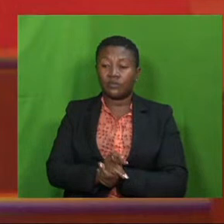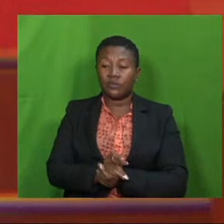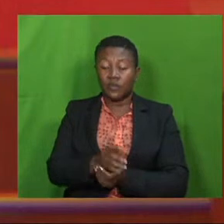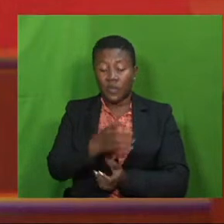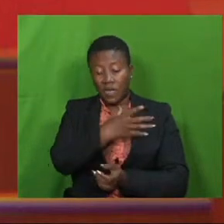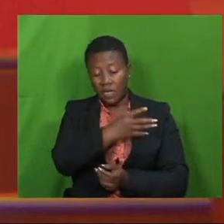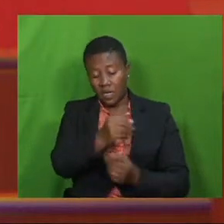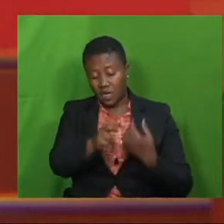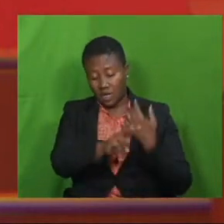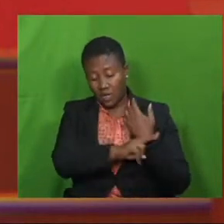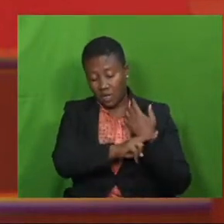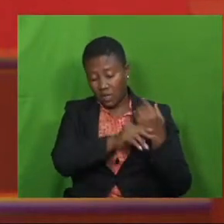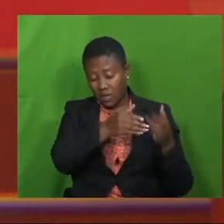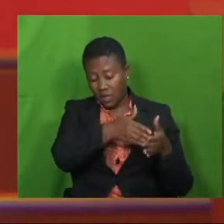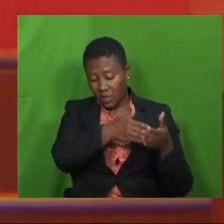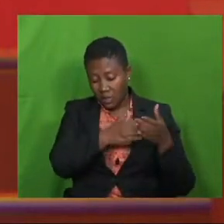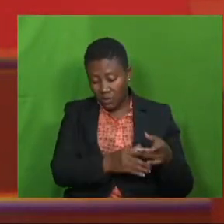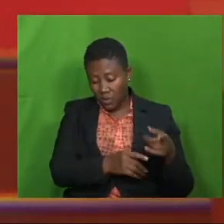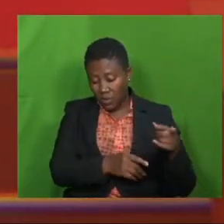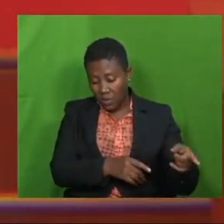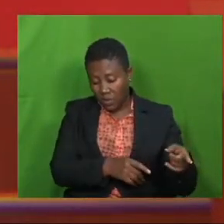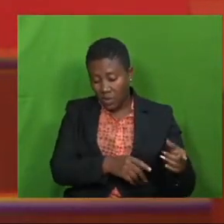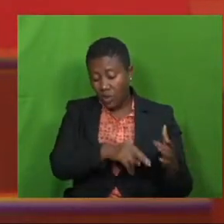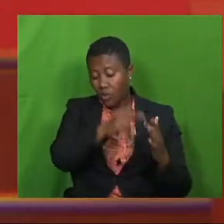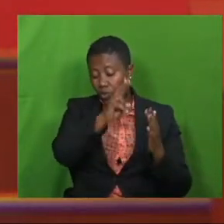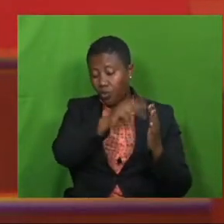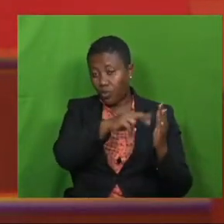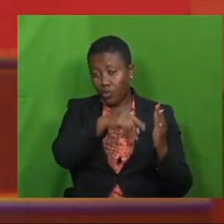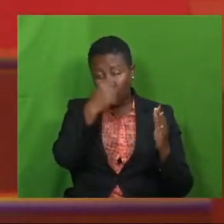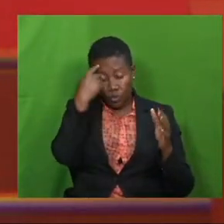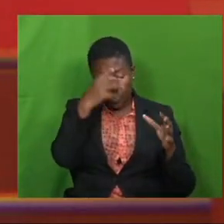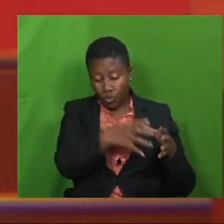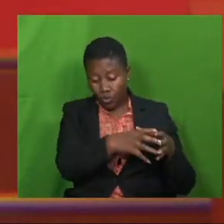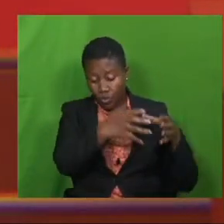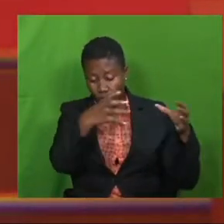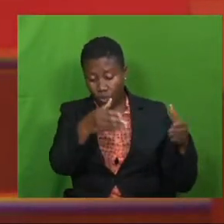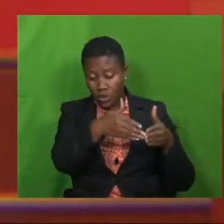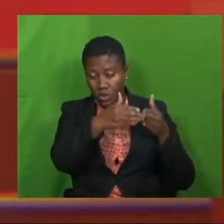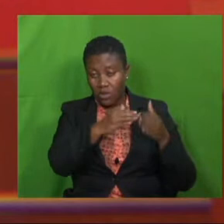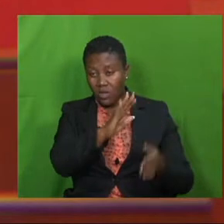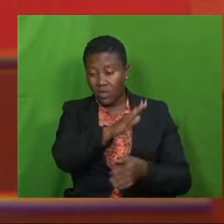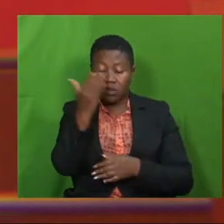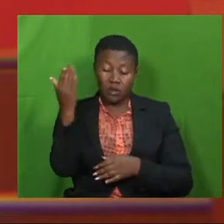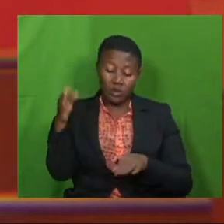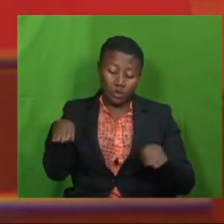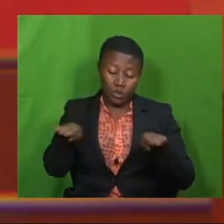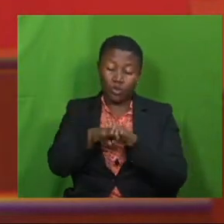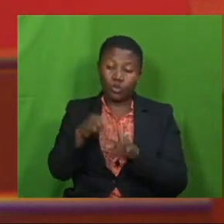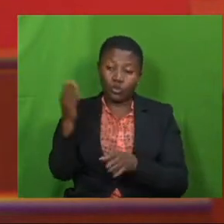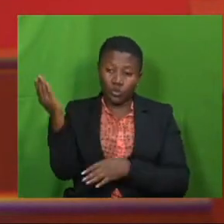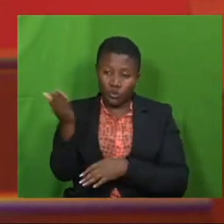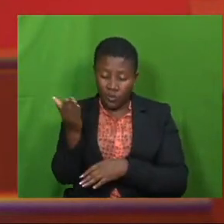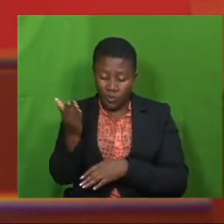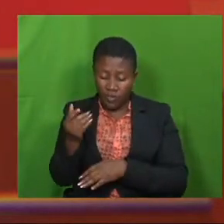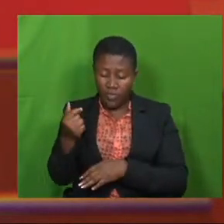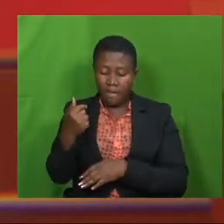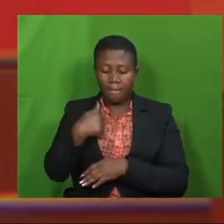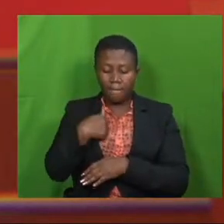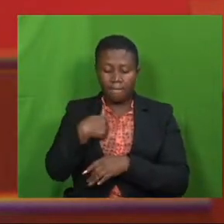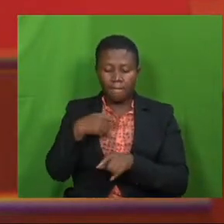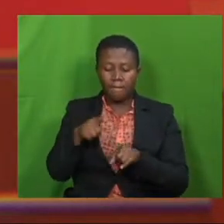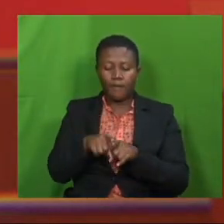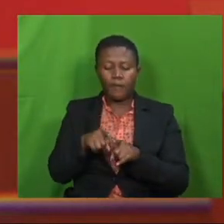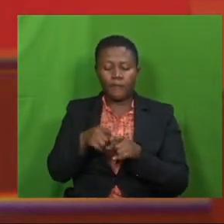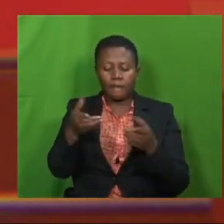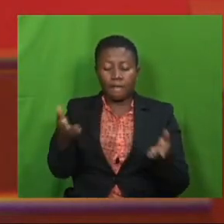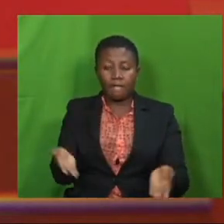deputy leader also read the majority's closing remark. I'm also here to read the